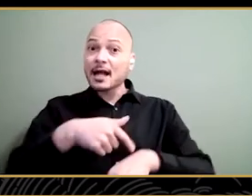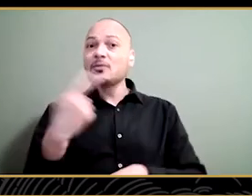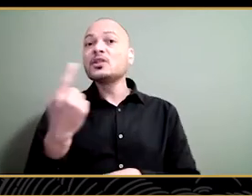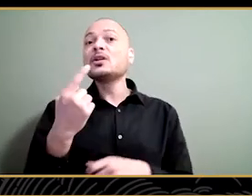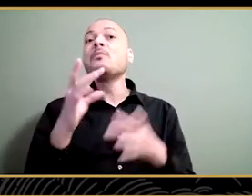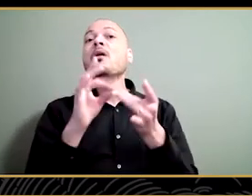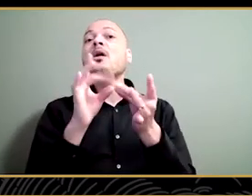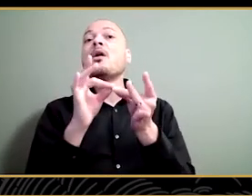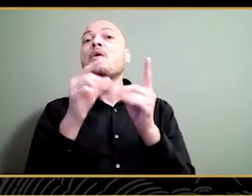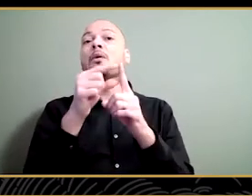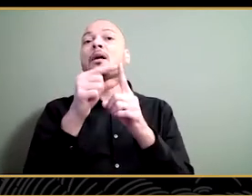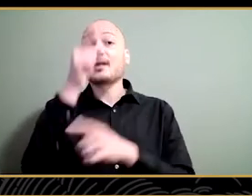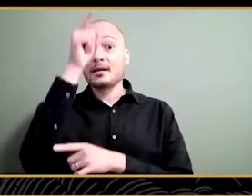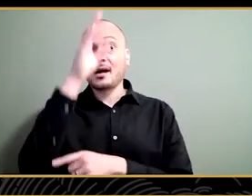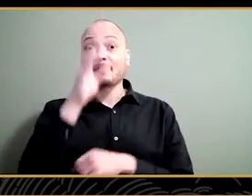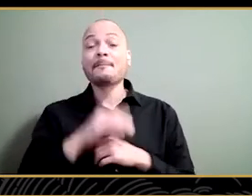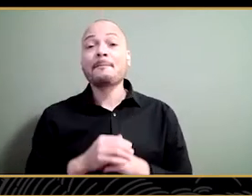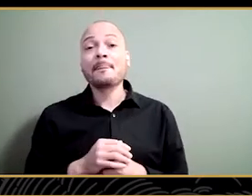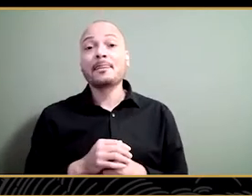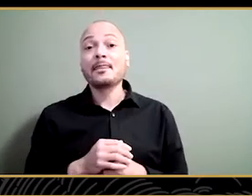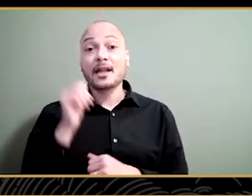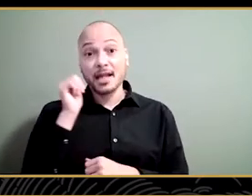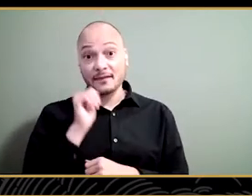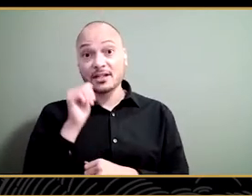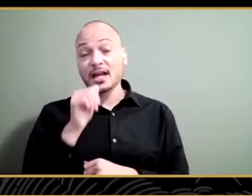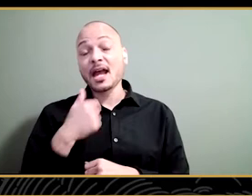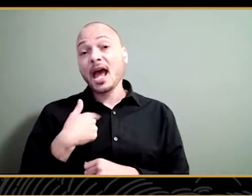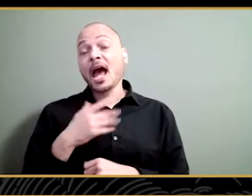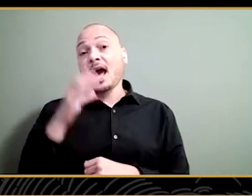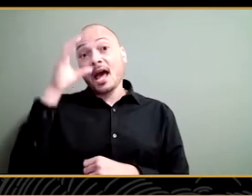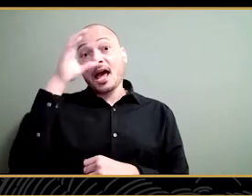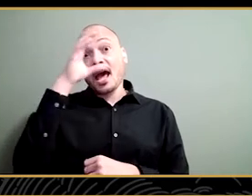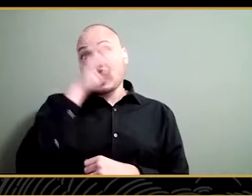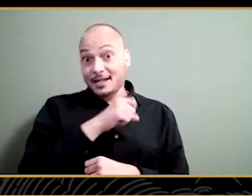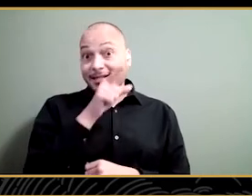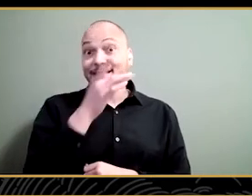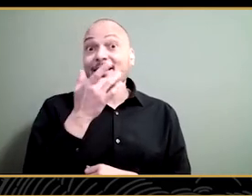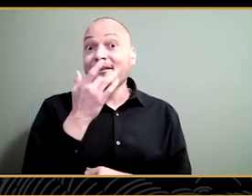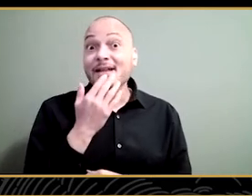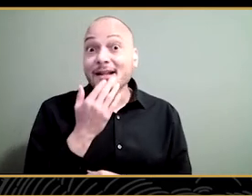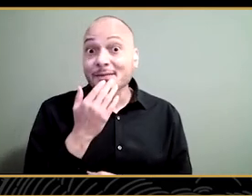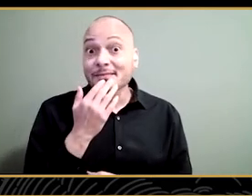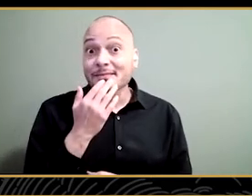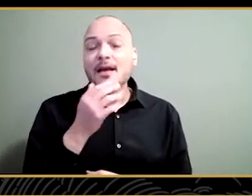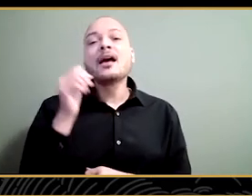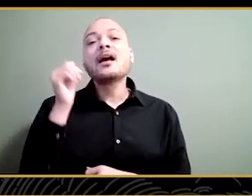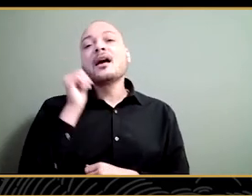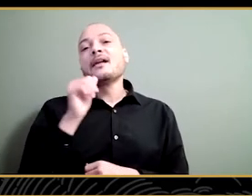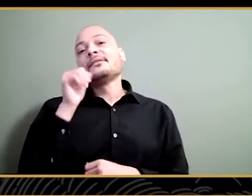God. Every day, I guess his favorite color. And every day, I get it wrong.